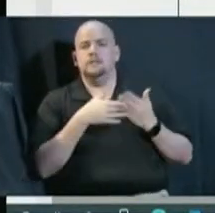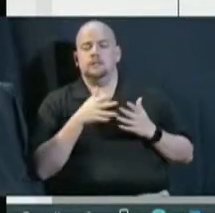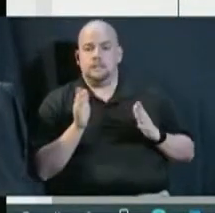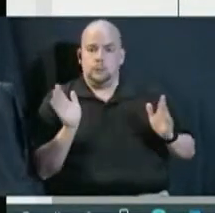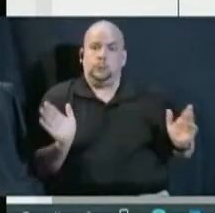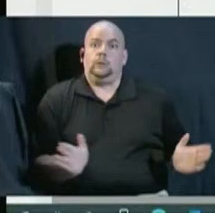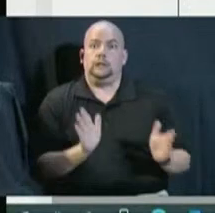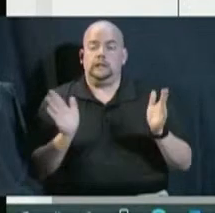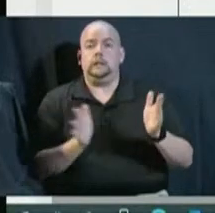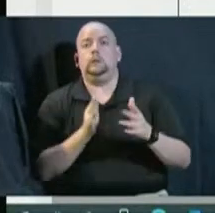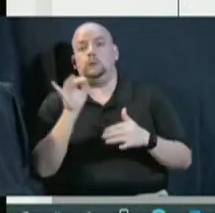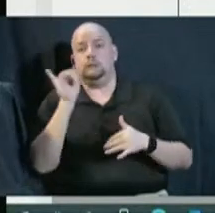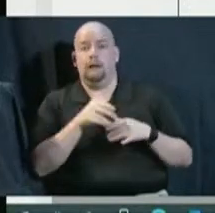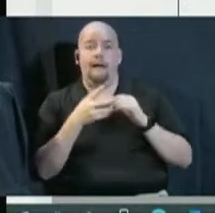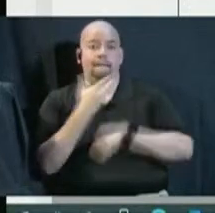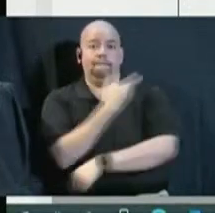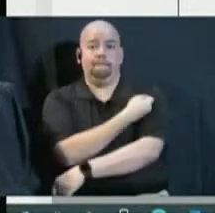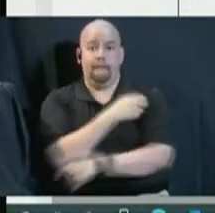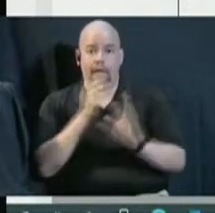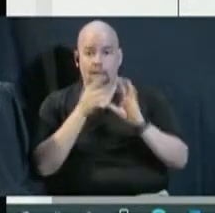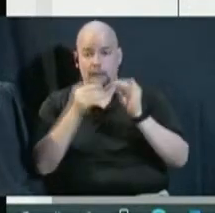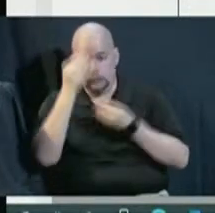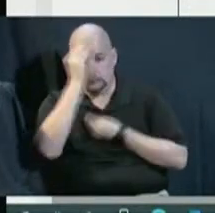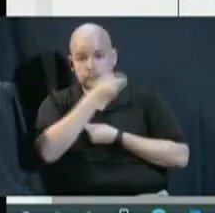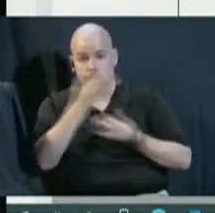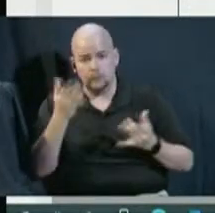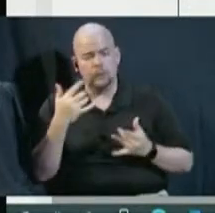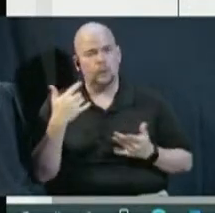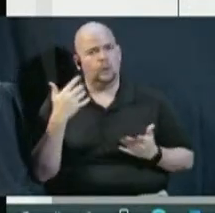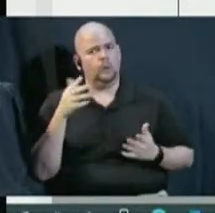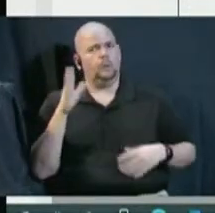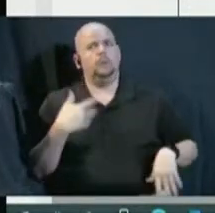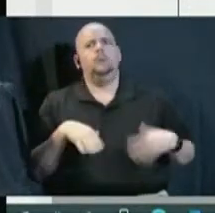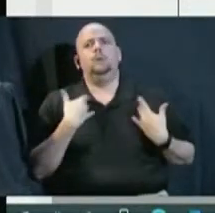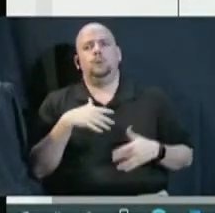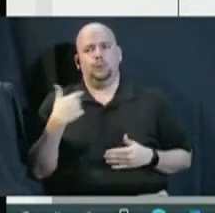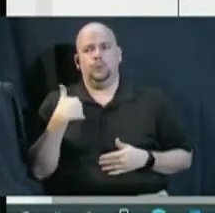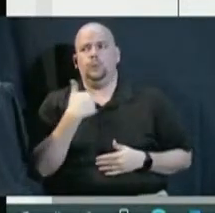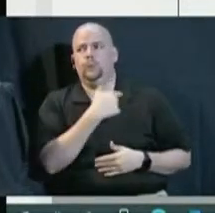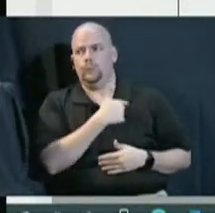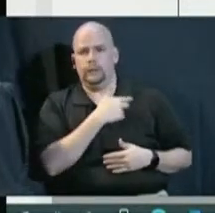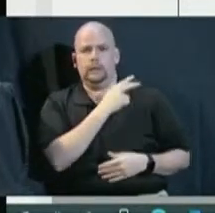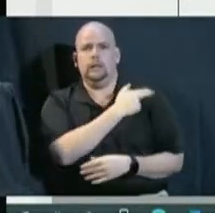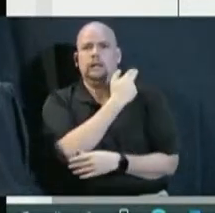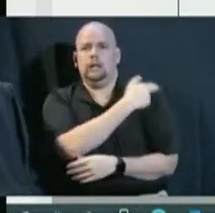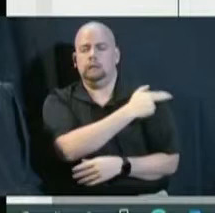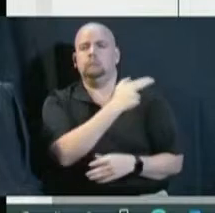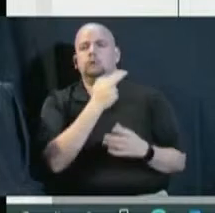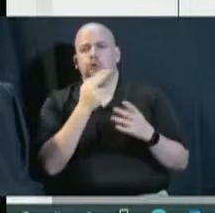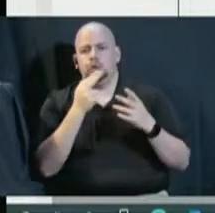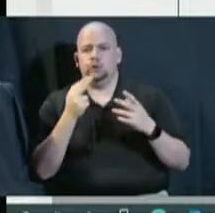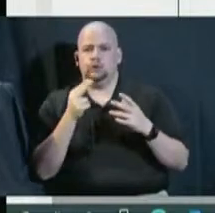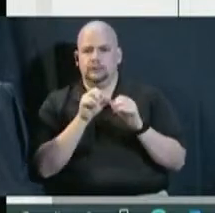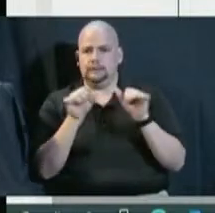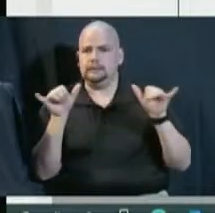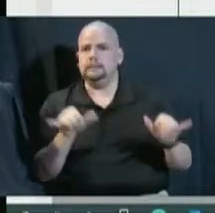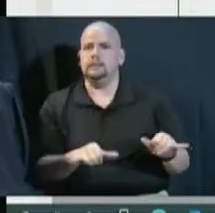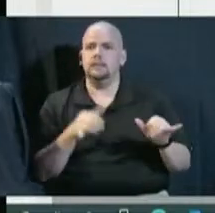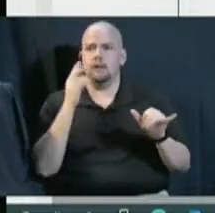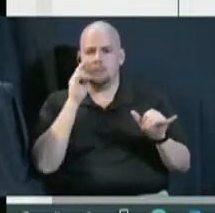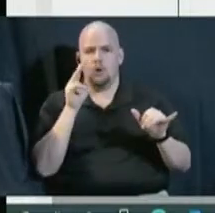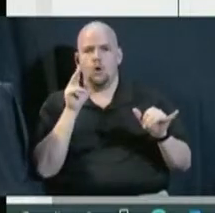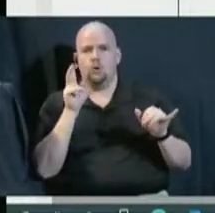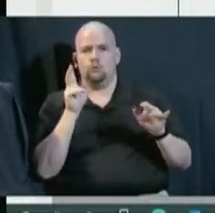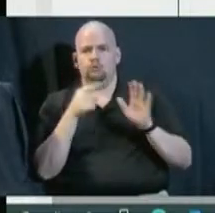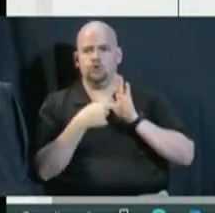vaccination message is that, and we've, I think the hospital systems have this time around been very much showing